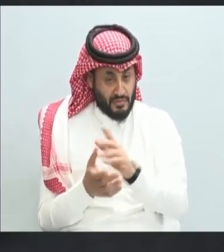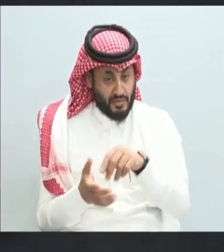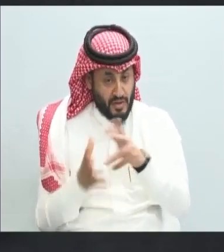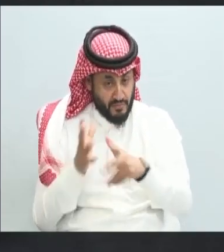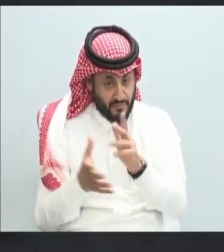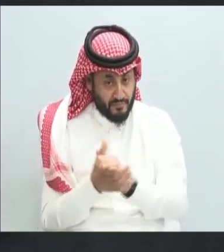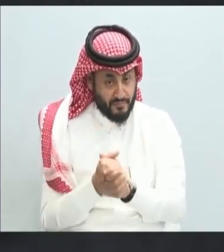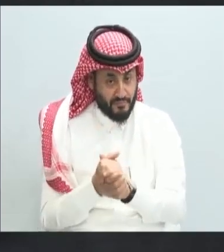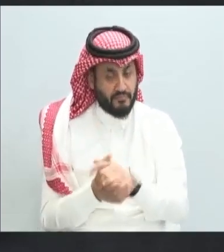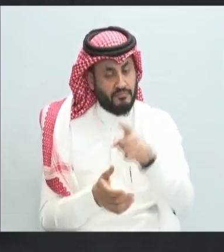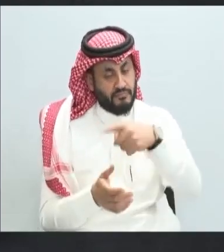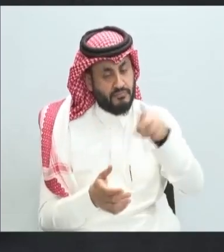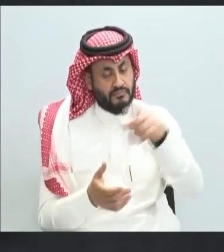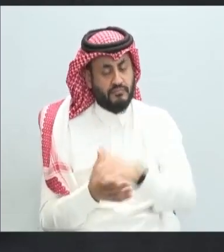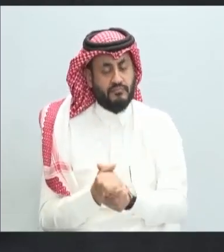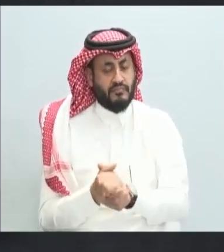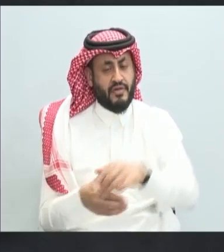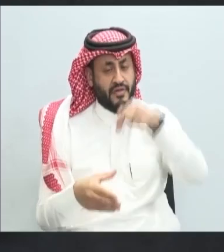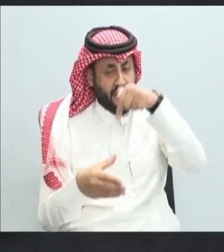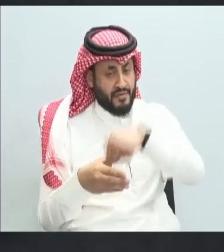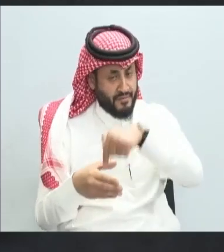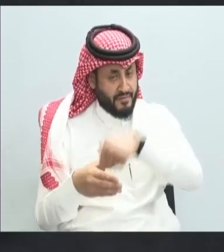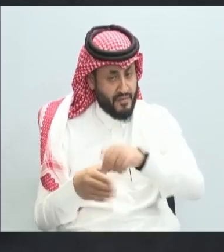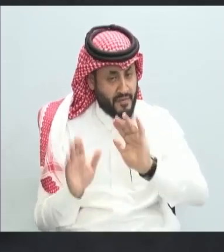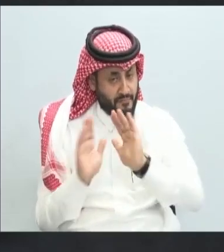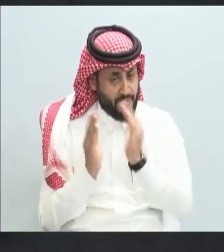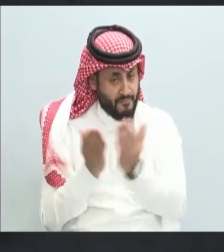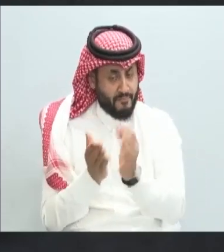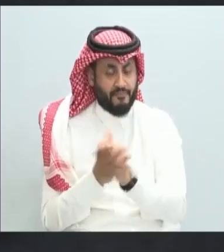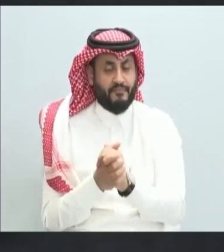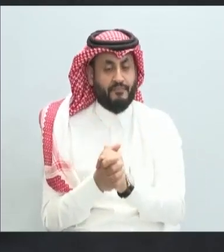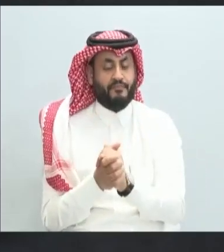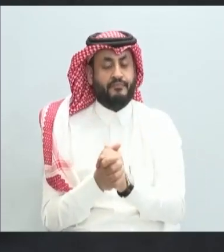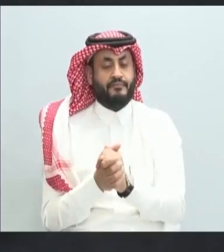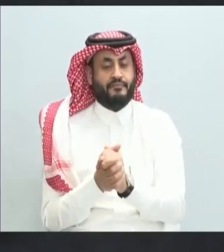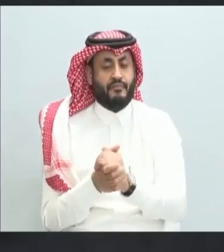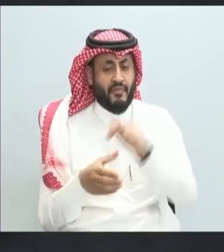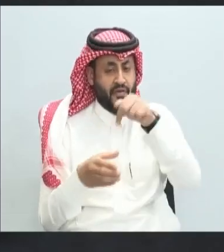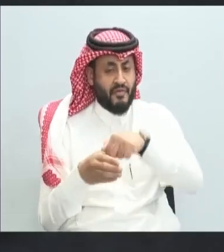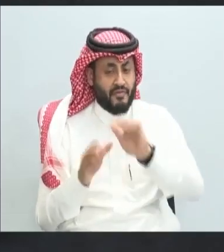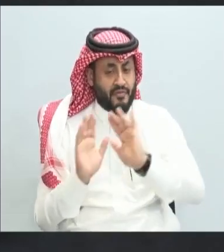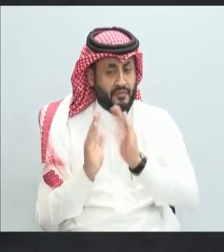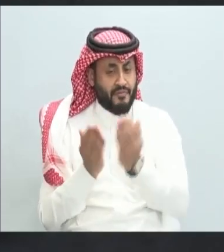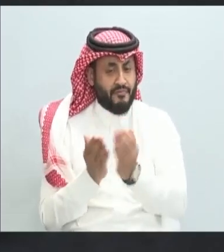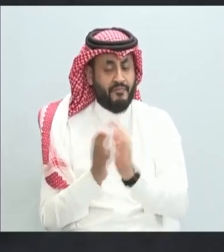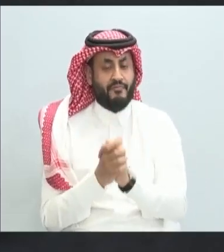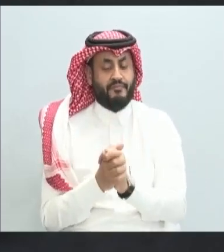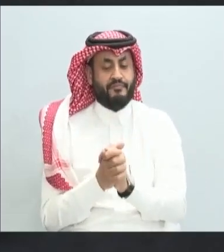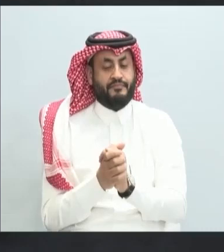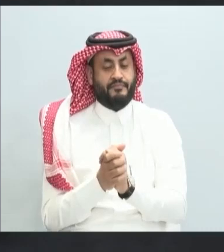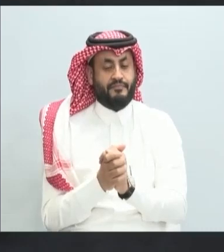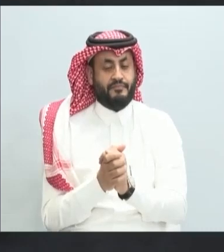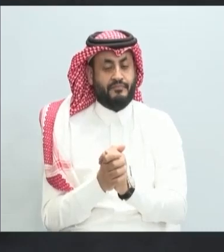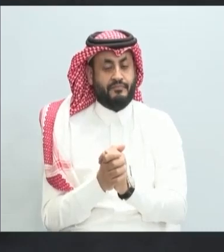they? Of course he did. Kenan said that they are in his room.